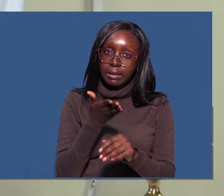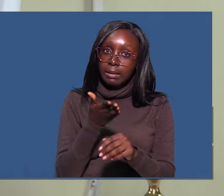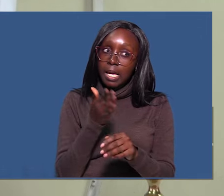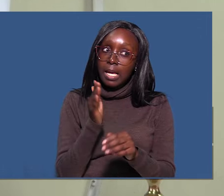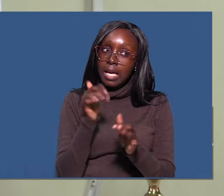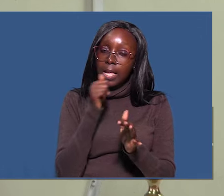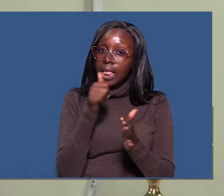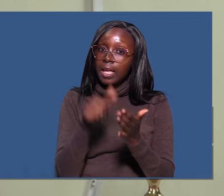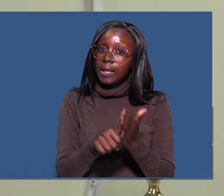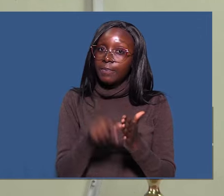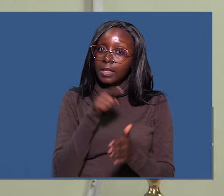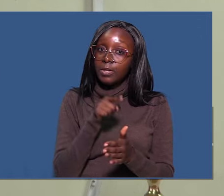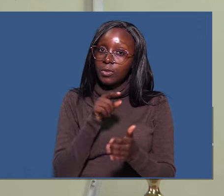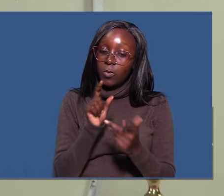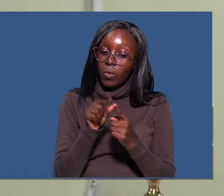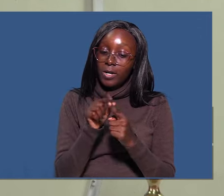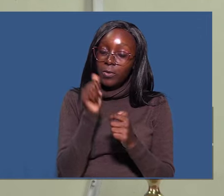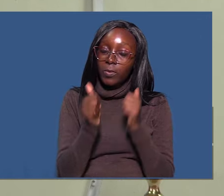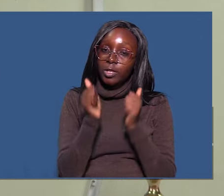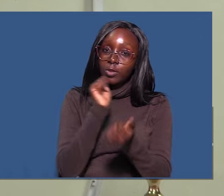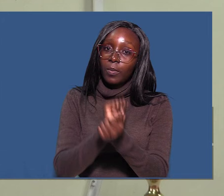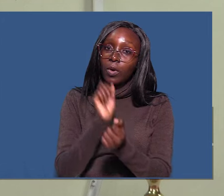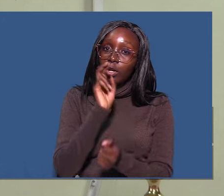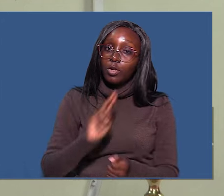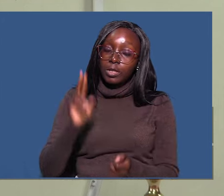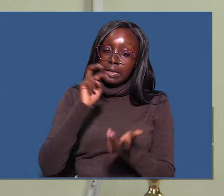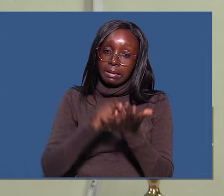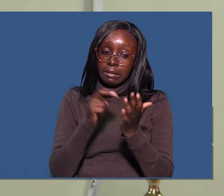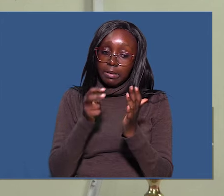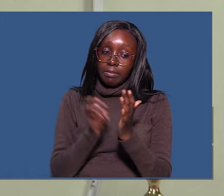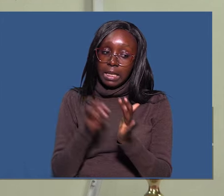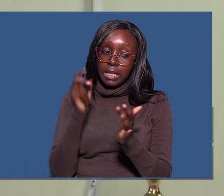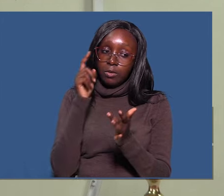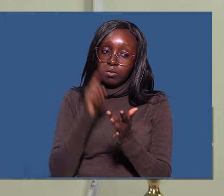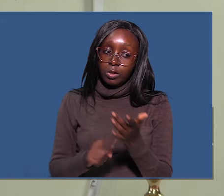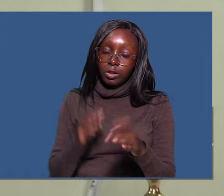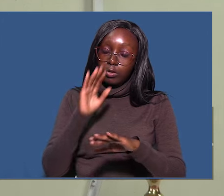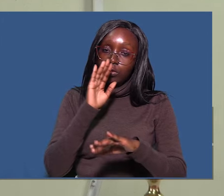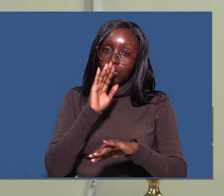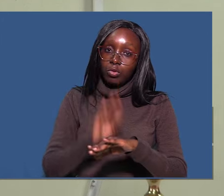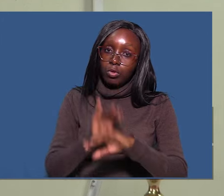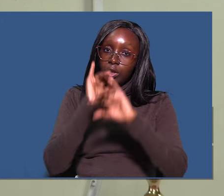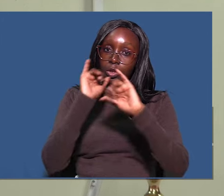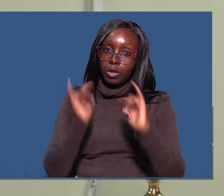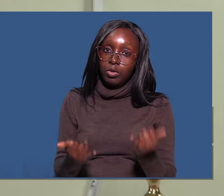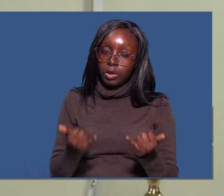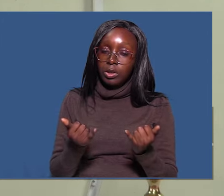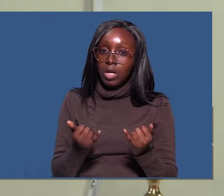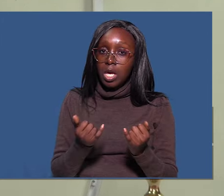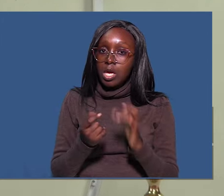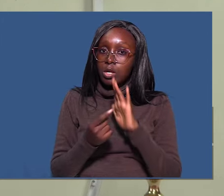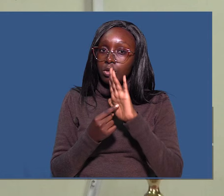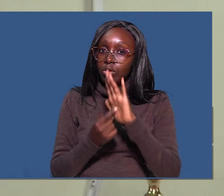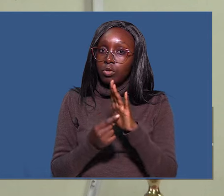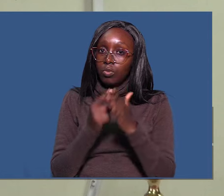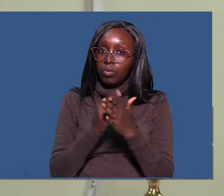this word Paul uses, which means basically means good news, he portrays